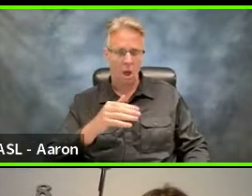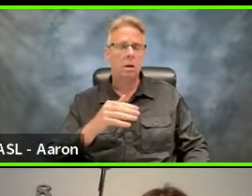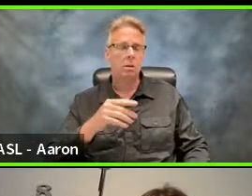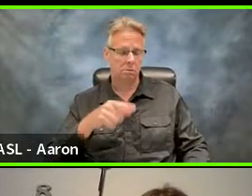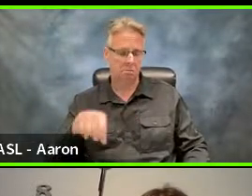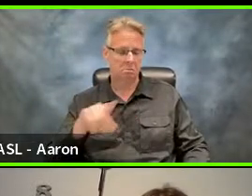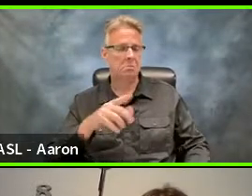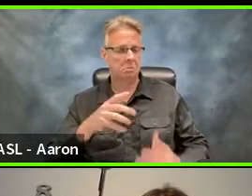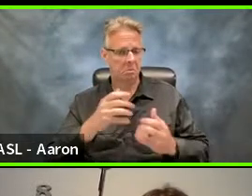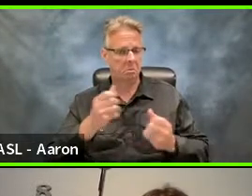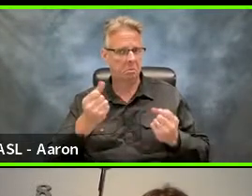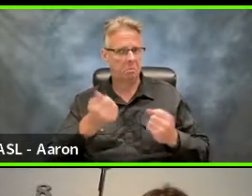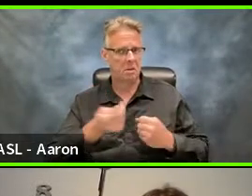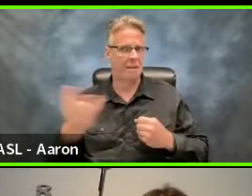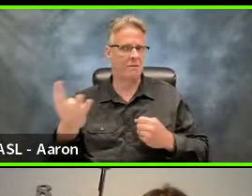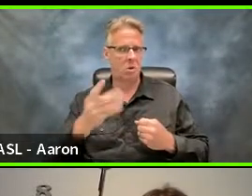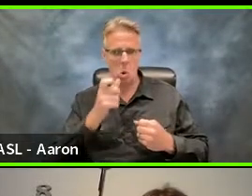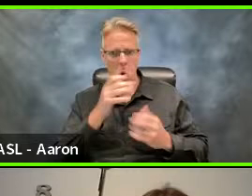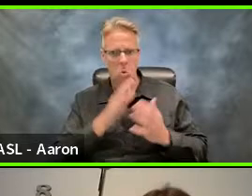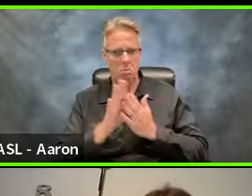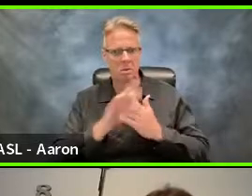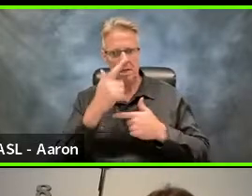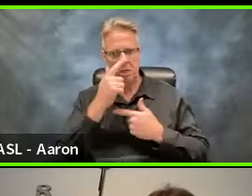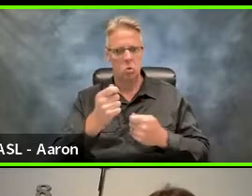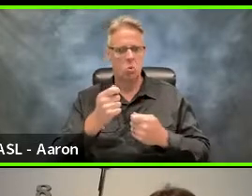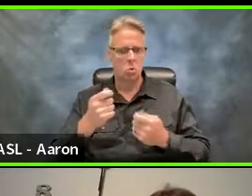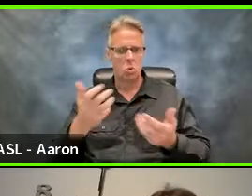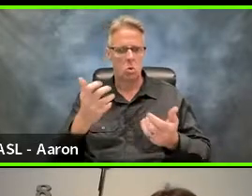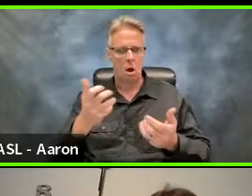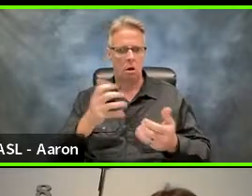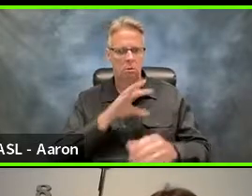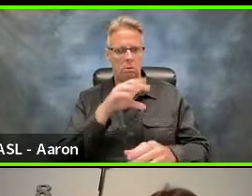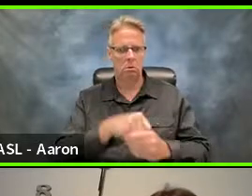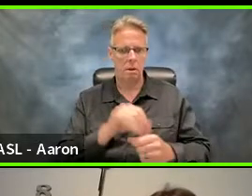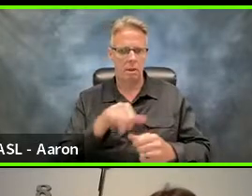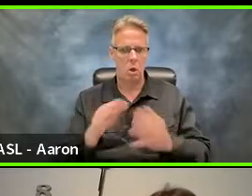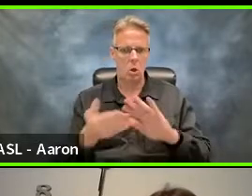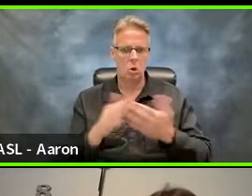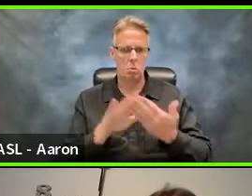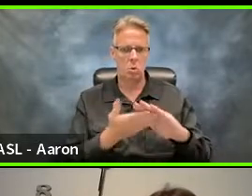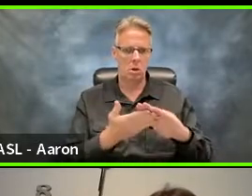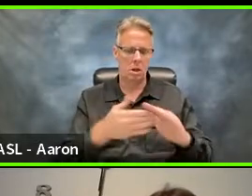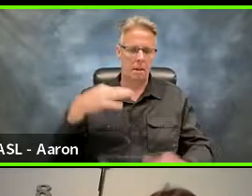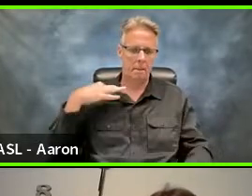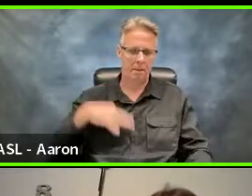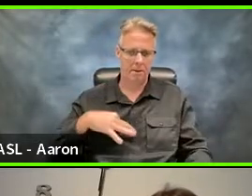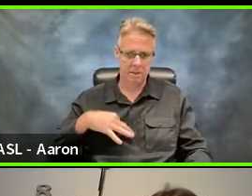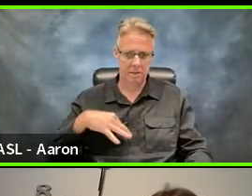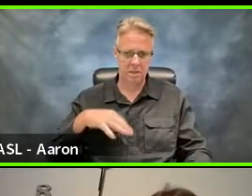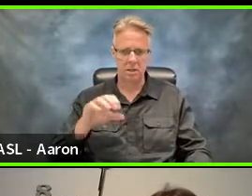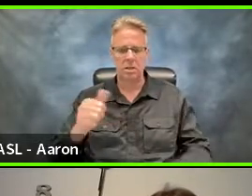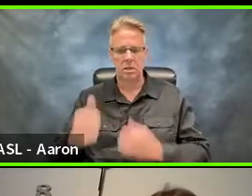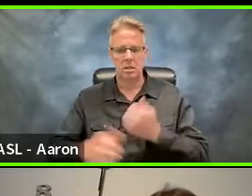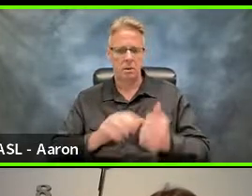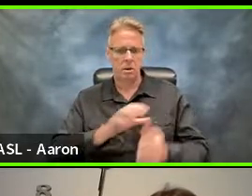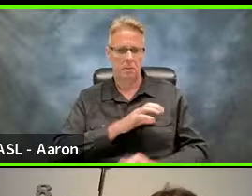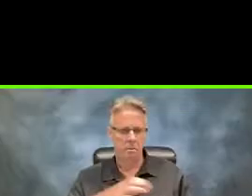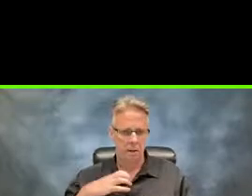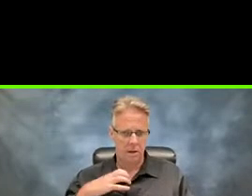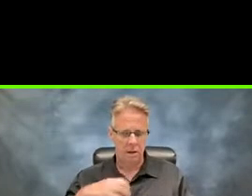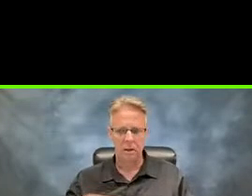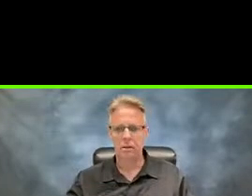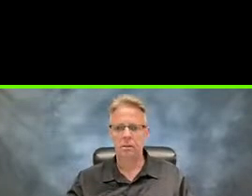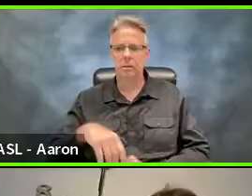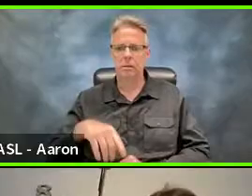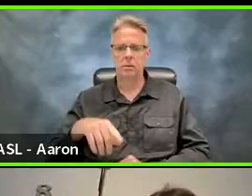interest for folks who want to sit on this community benefits subcommittee is